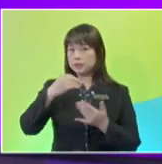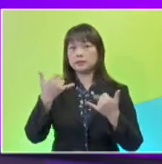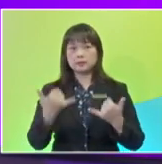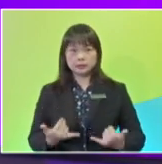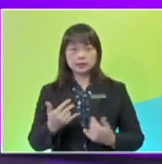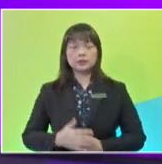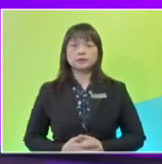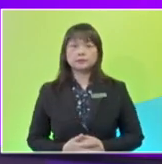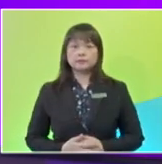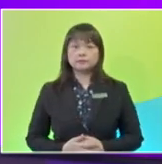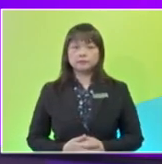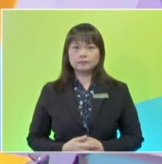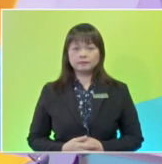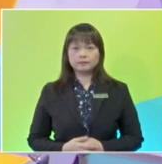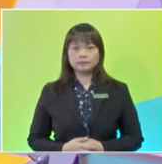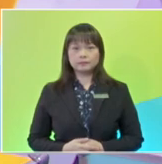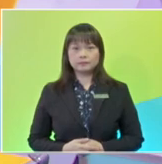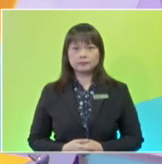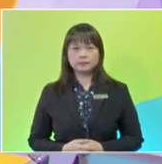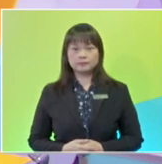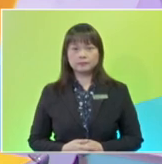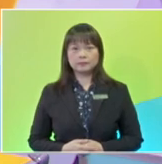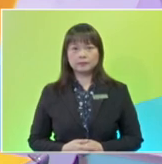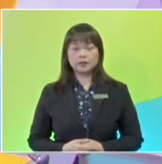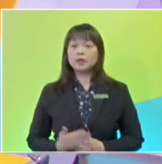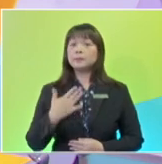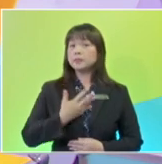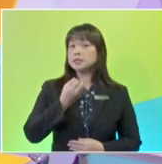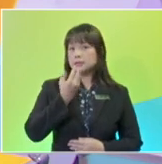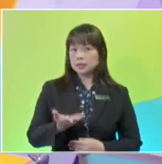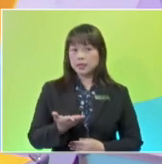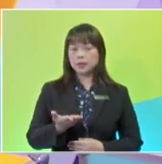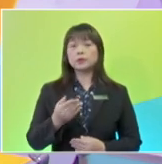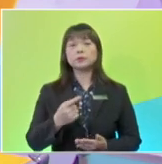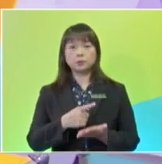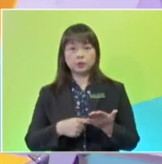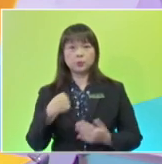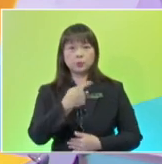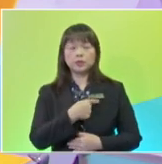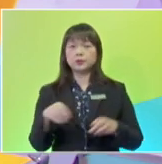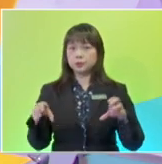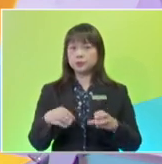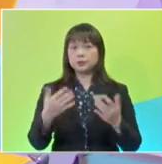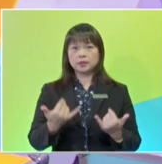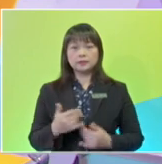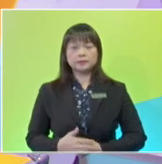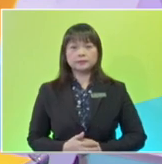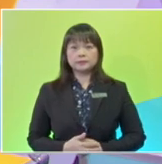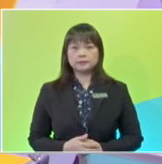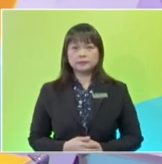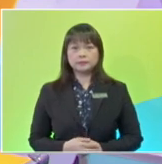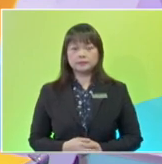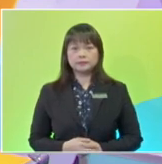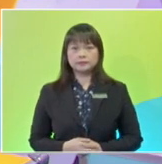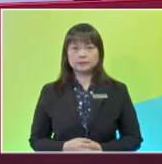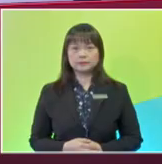into it. Hello, Mr. Q. Welcome back. So please tell us what we have for this segment. I see we have new setup of experiments. Yes.